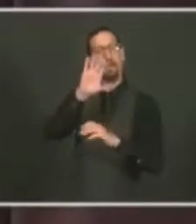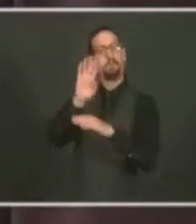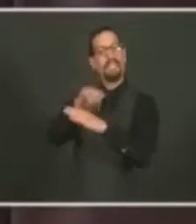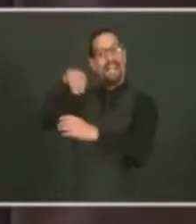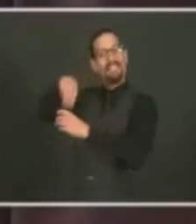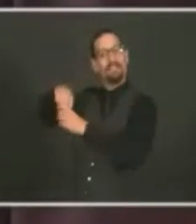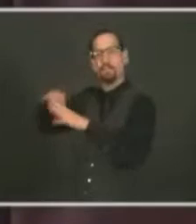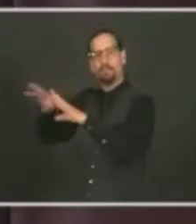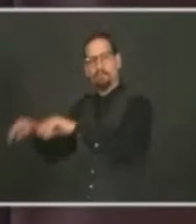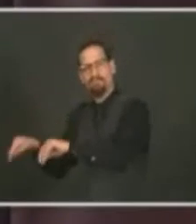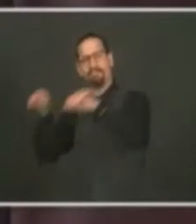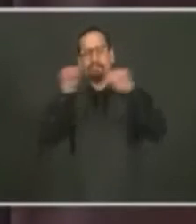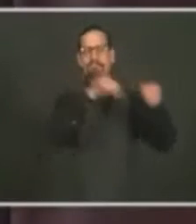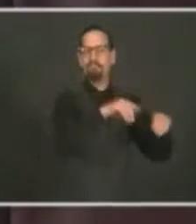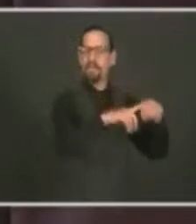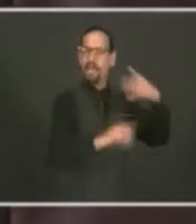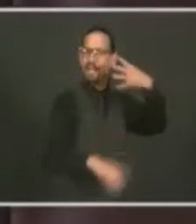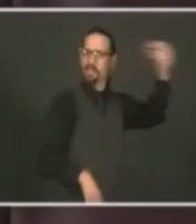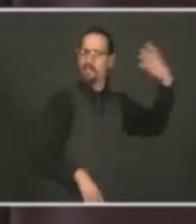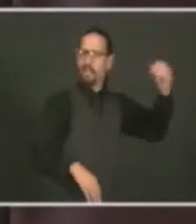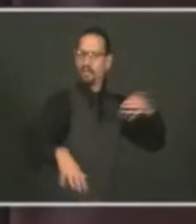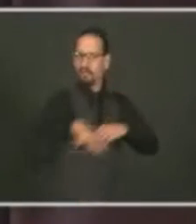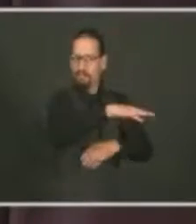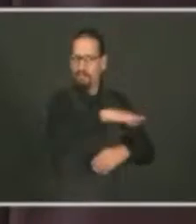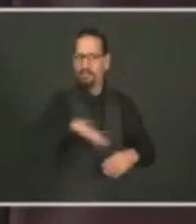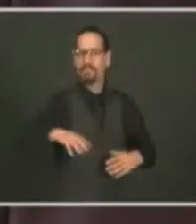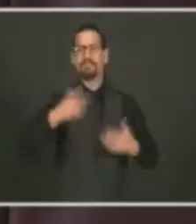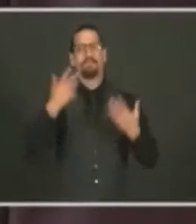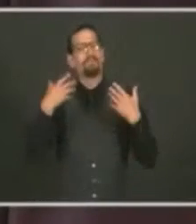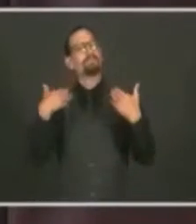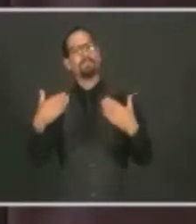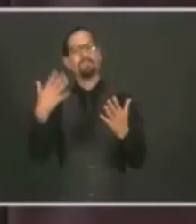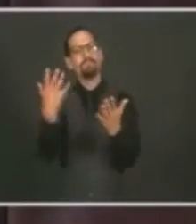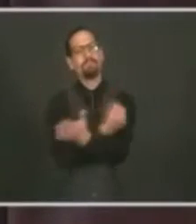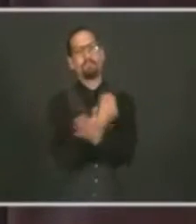outside, then put in a proposal and we'd be happy to look at it.